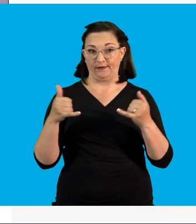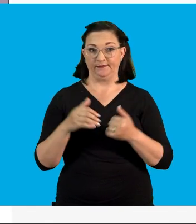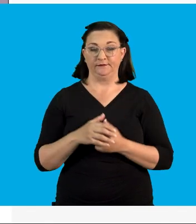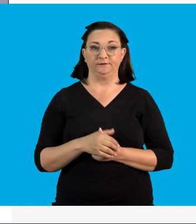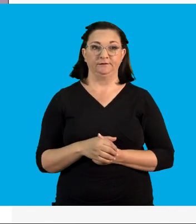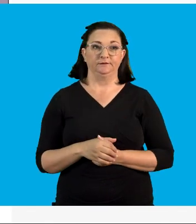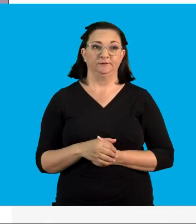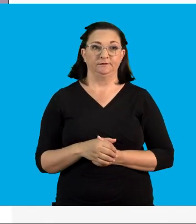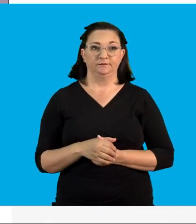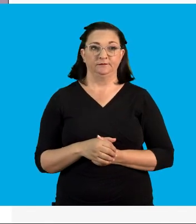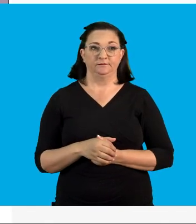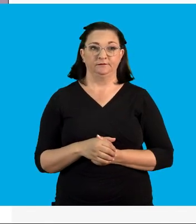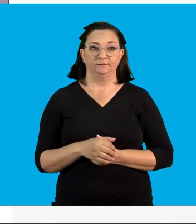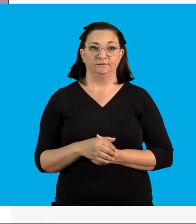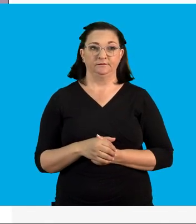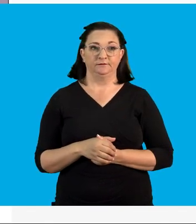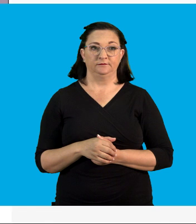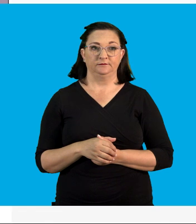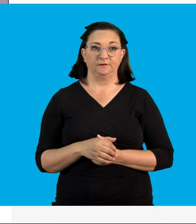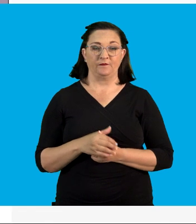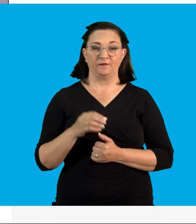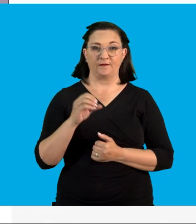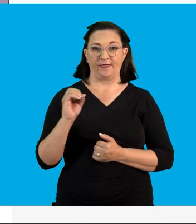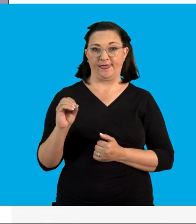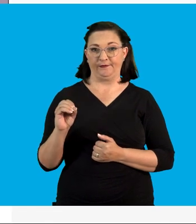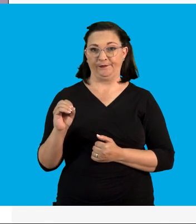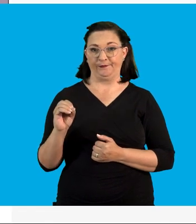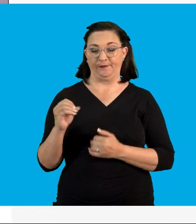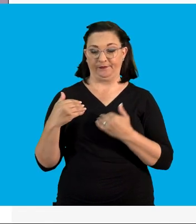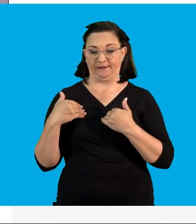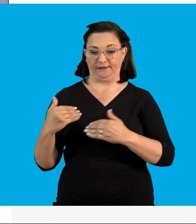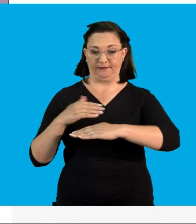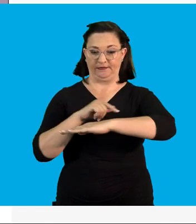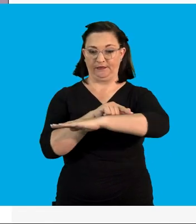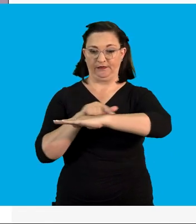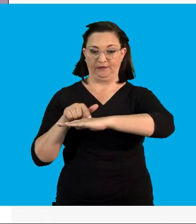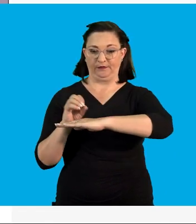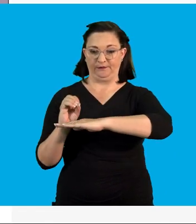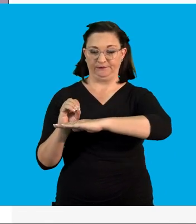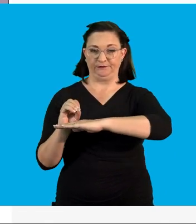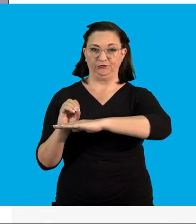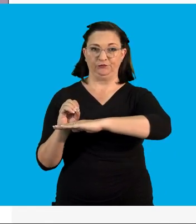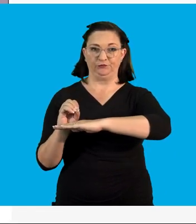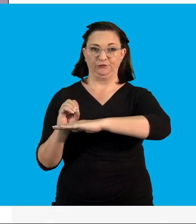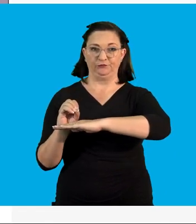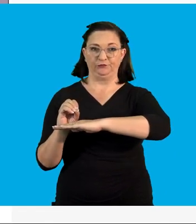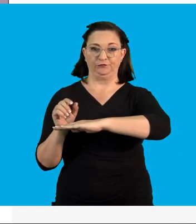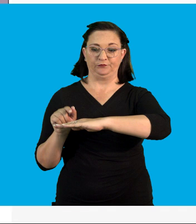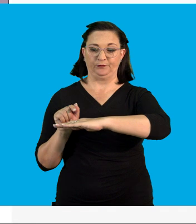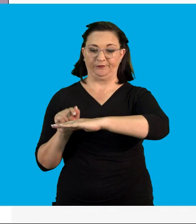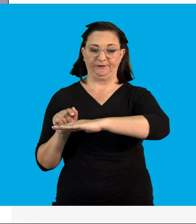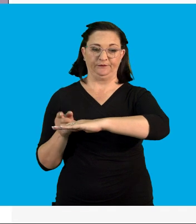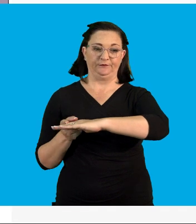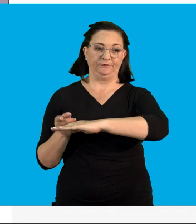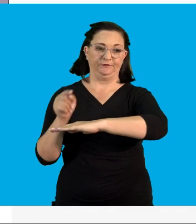The first pin is where at angle 0, where the angle begins, and the next